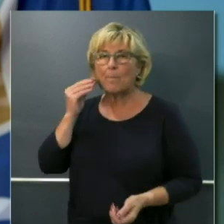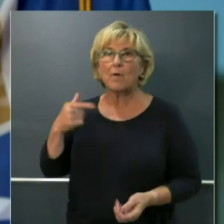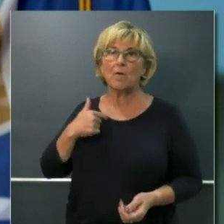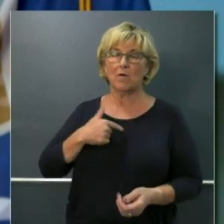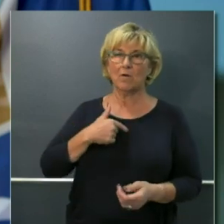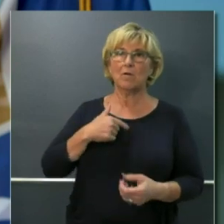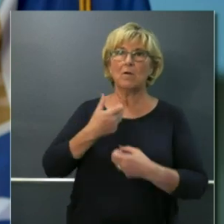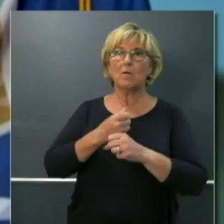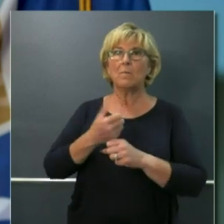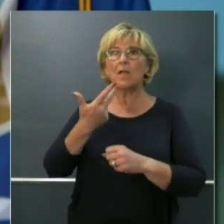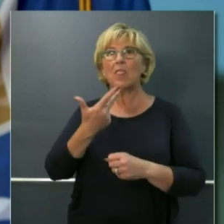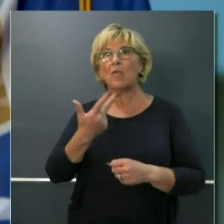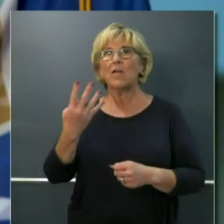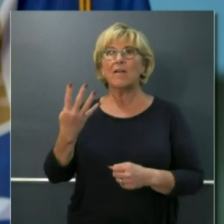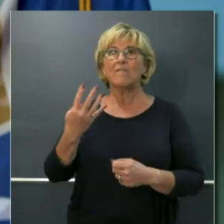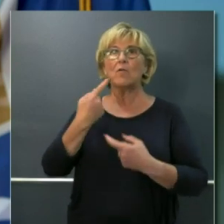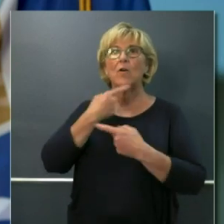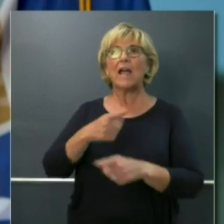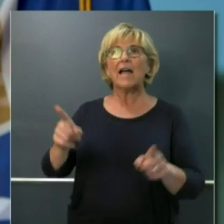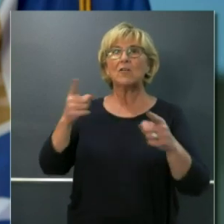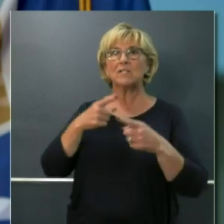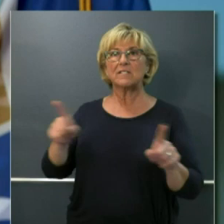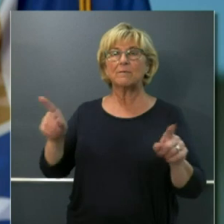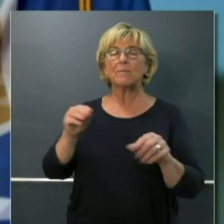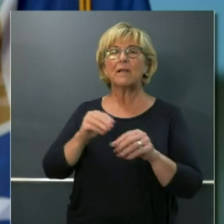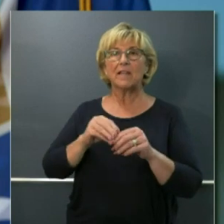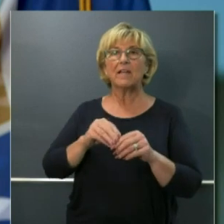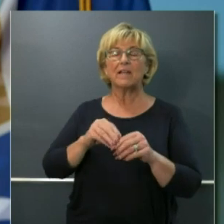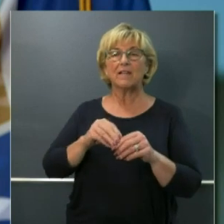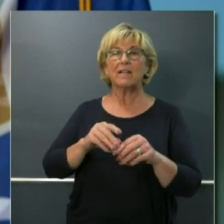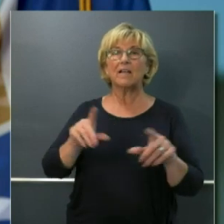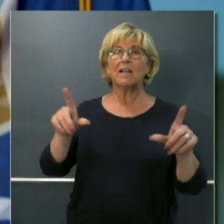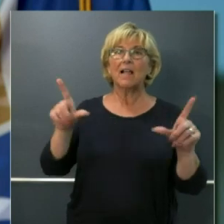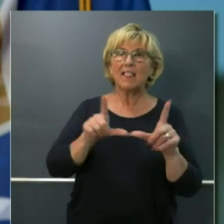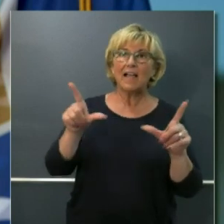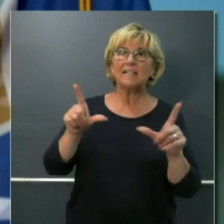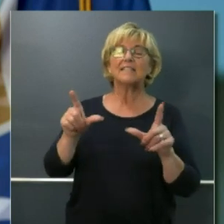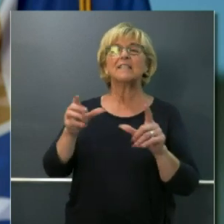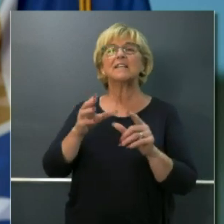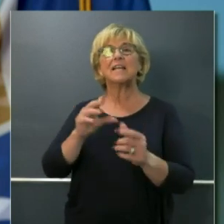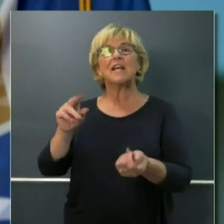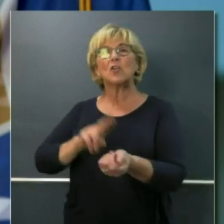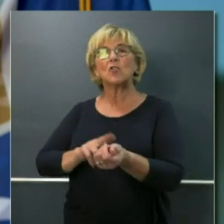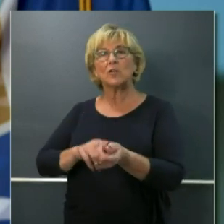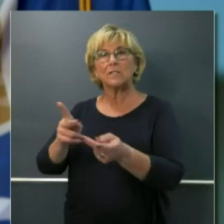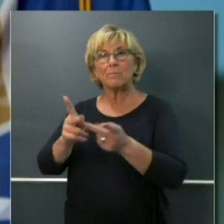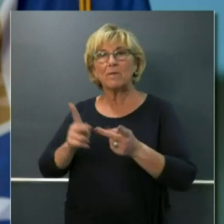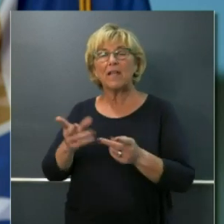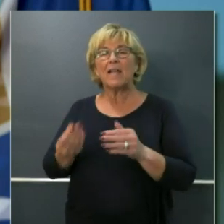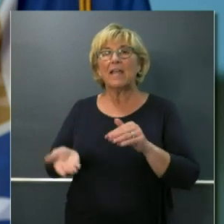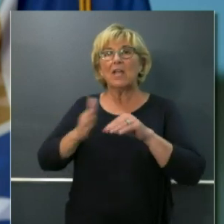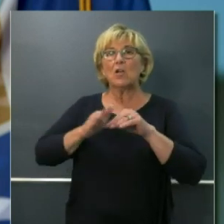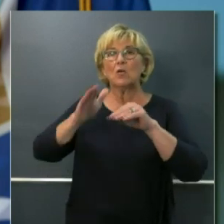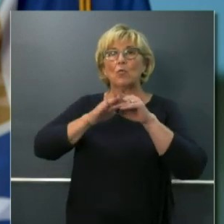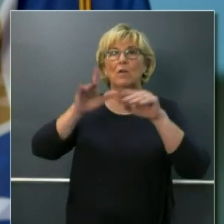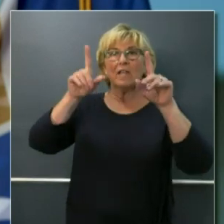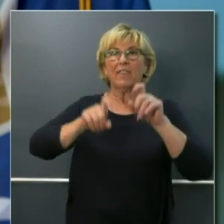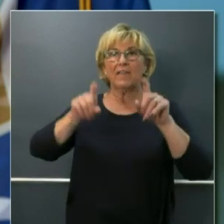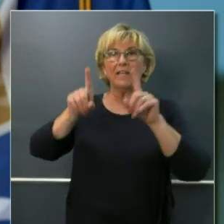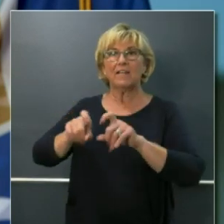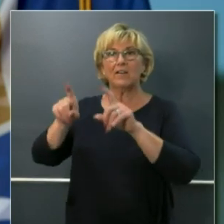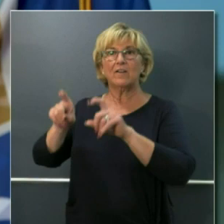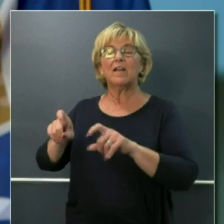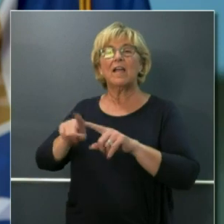4 announcements in the skilled nursing facility and licensed facility space, including increasing the testing